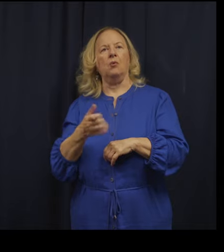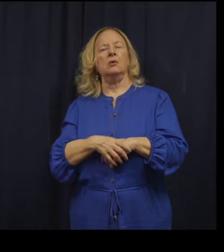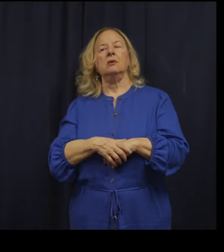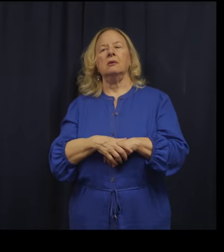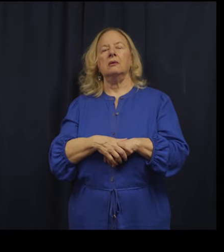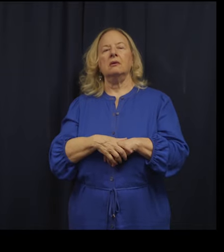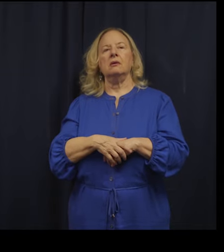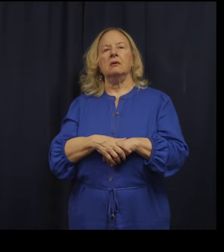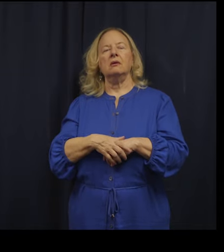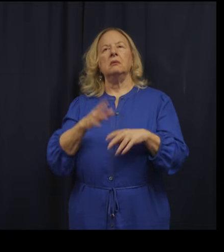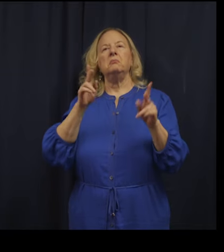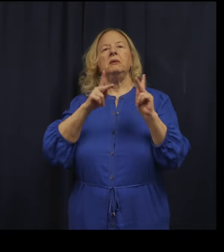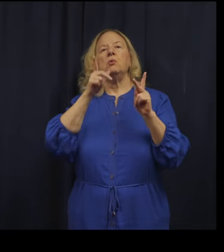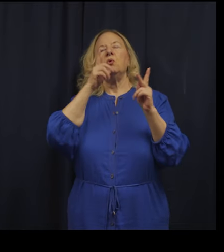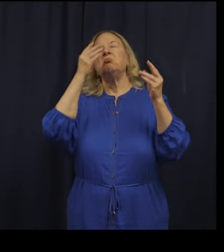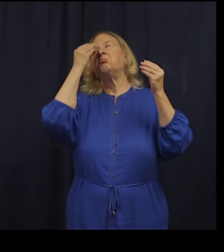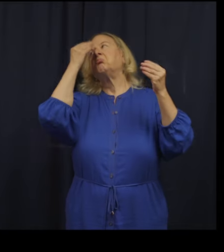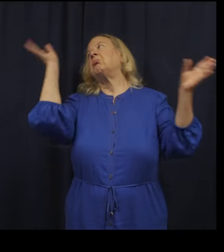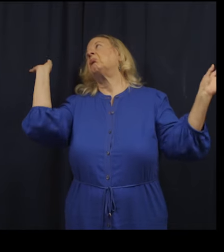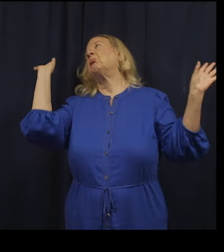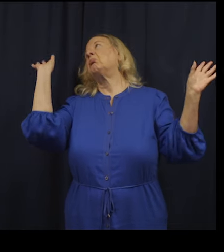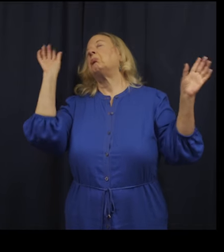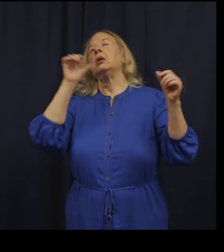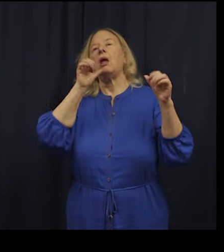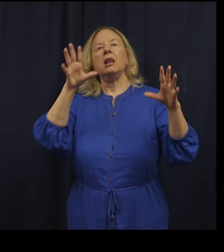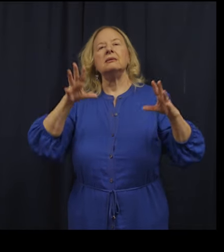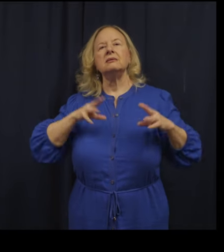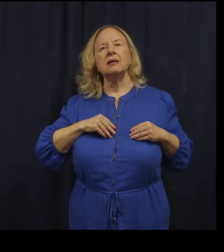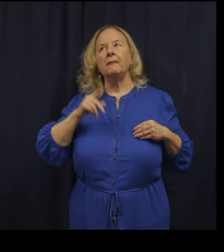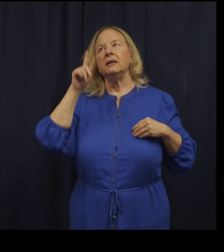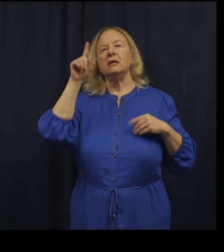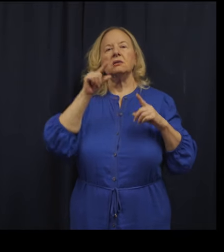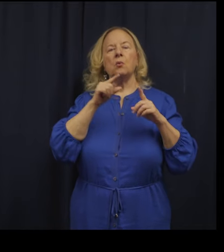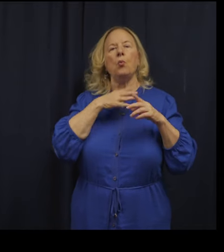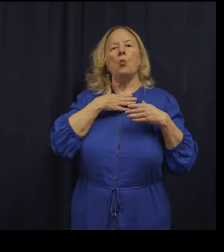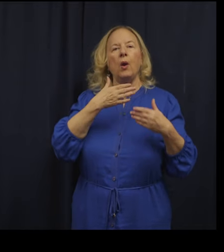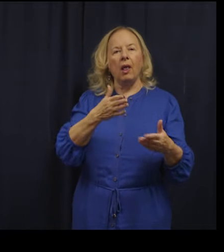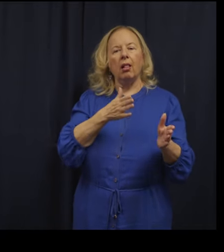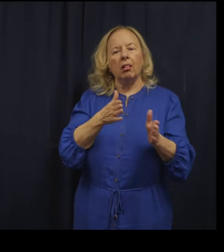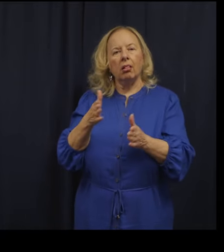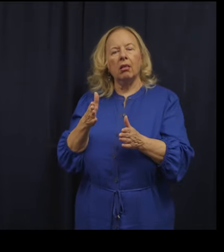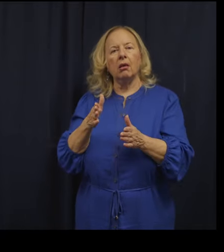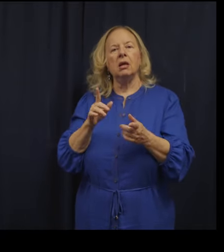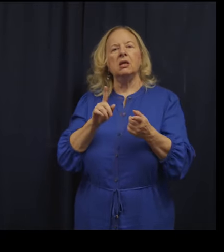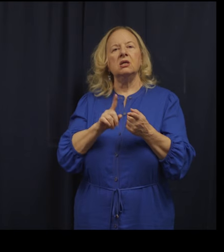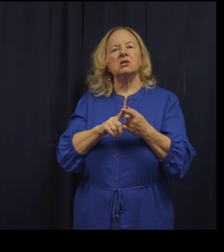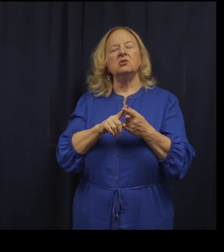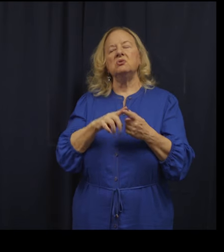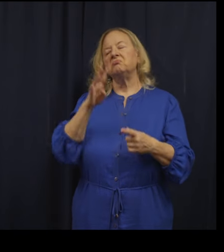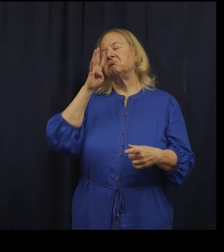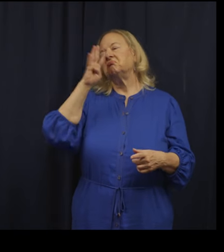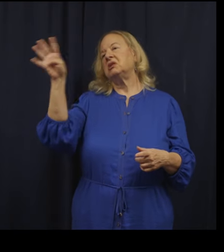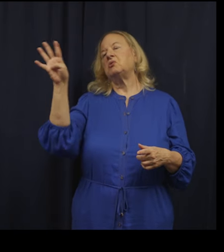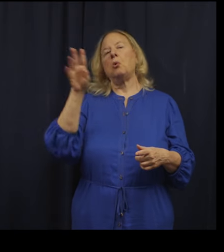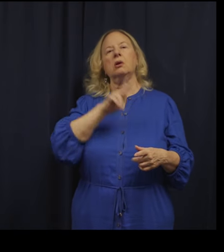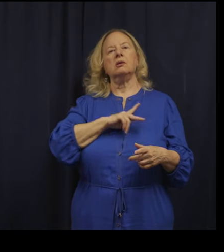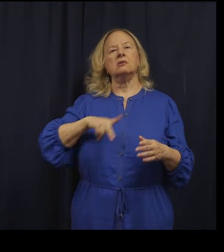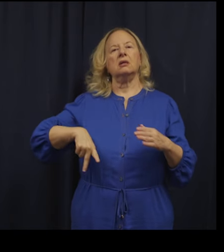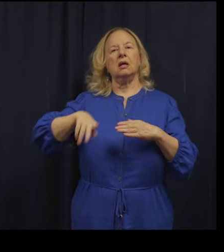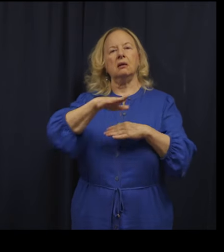Therefore, disobedience or non-acceptance of his will is to negate his